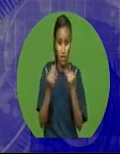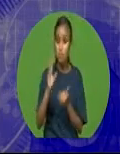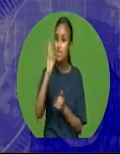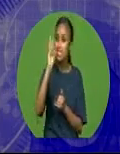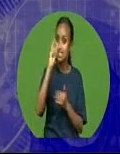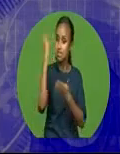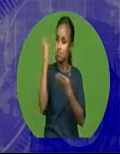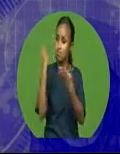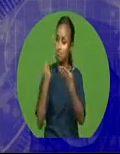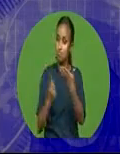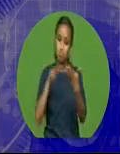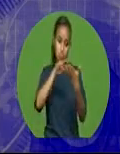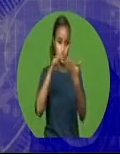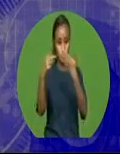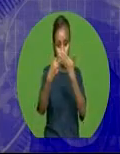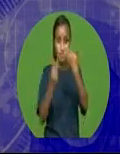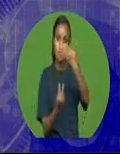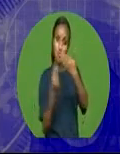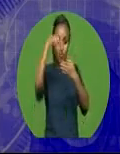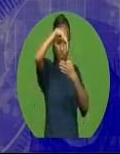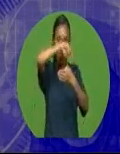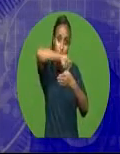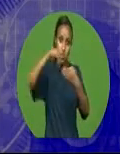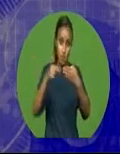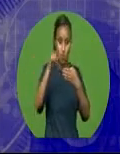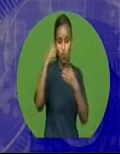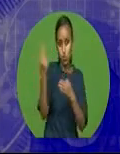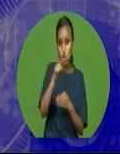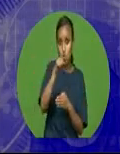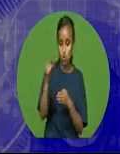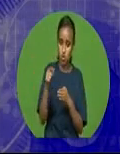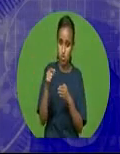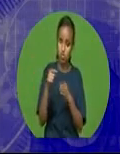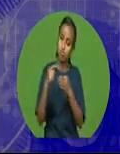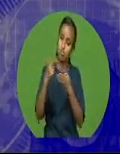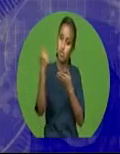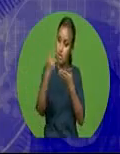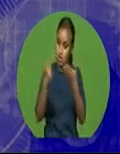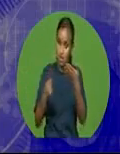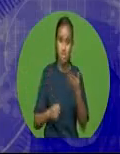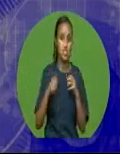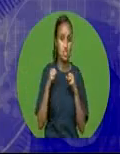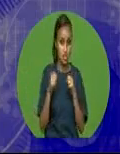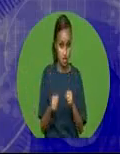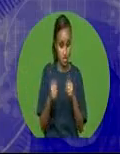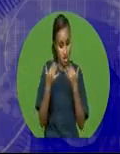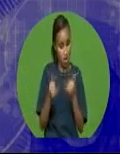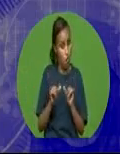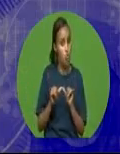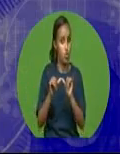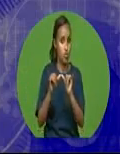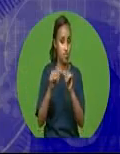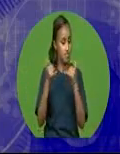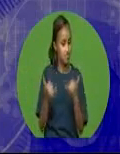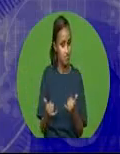six principal view of the object using your multi-view drawing sketching skills. Go ahead and do